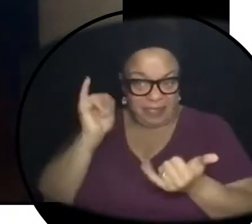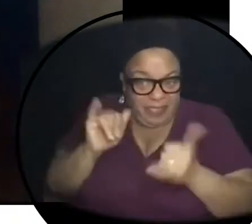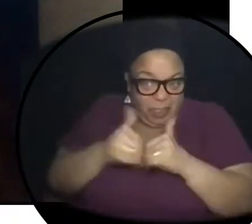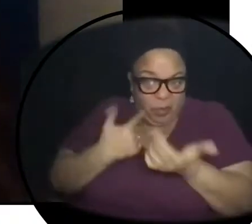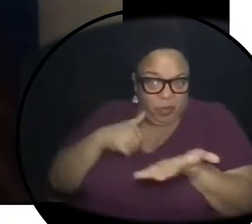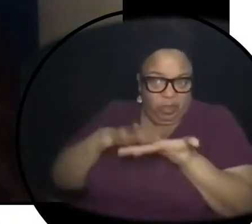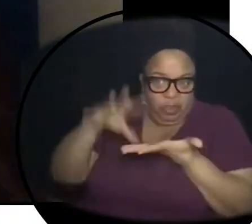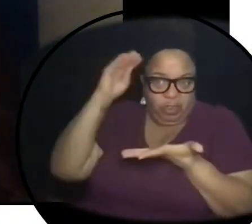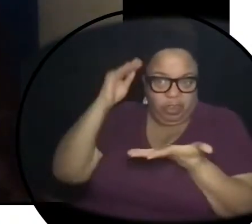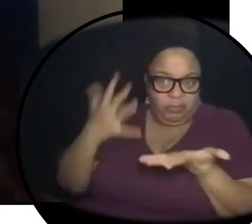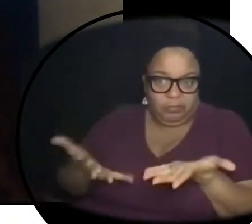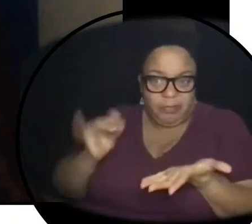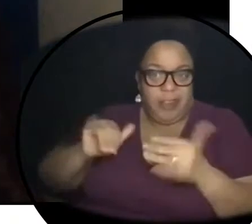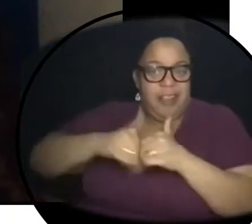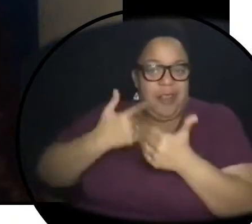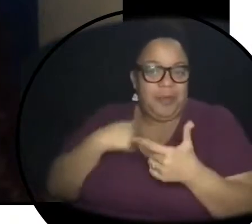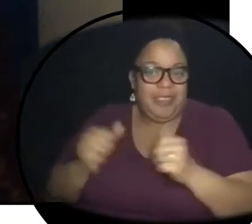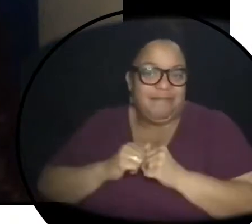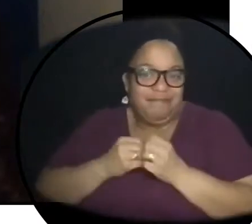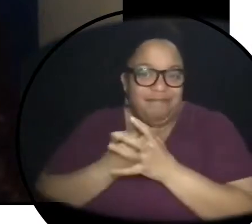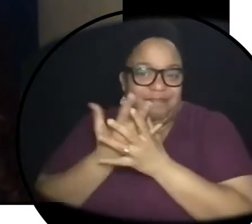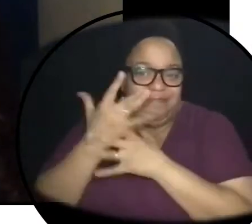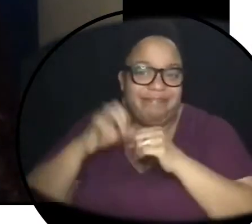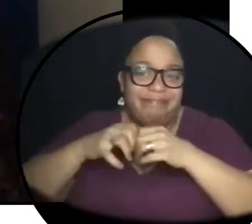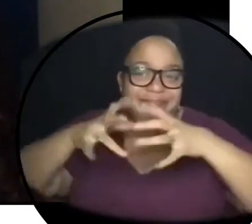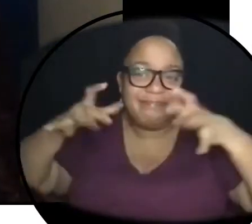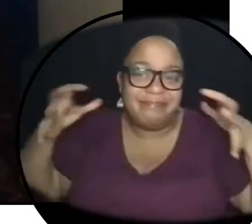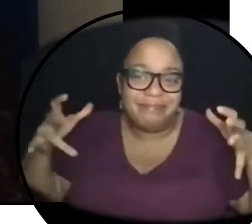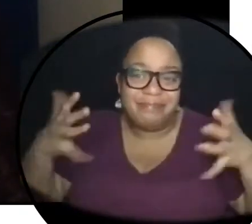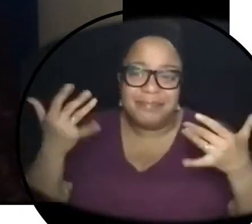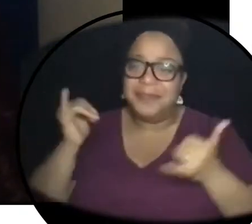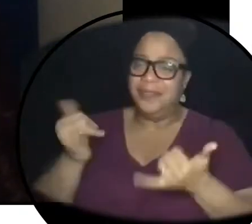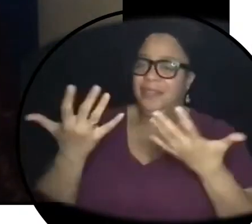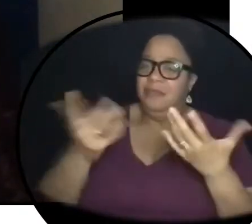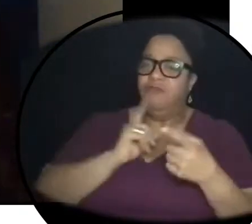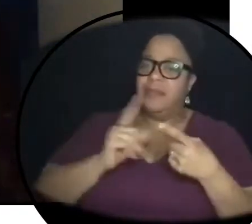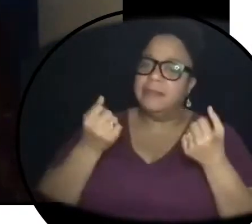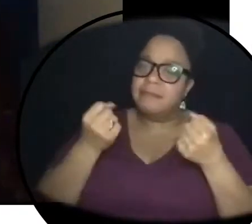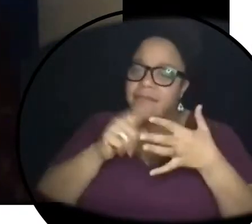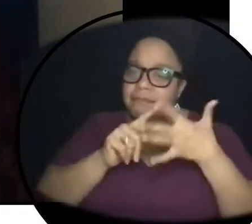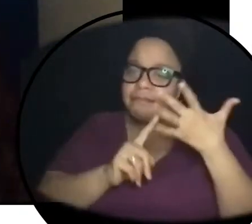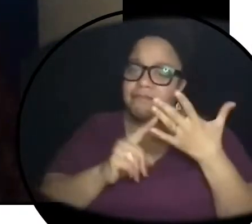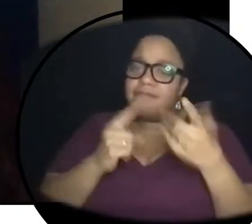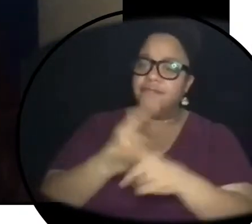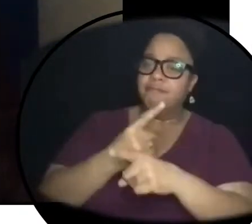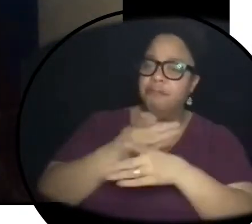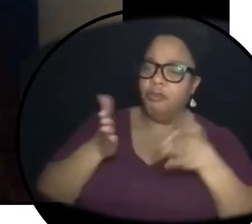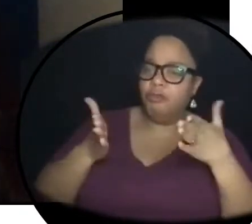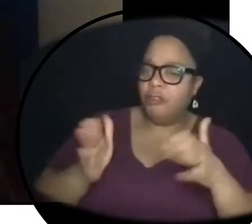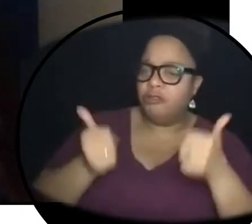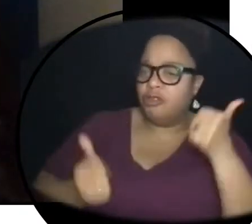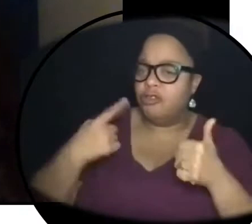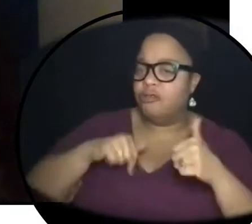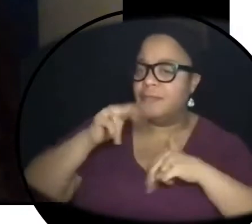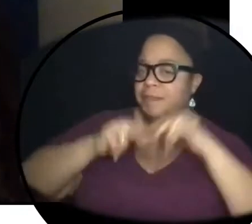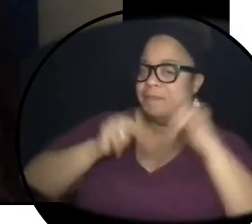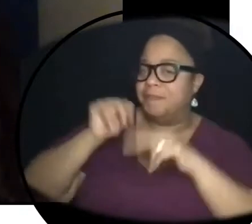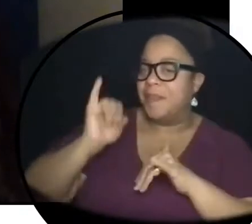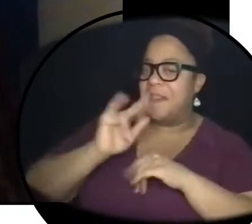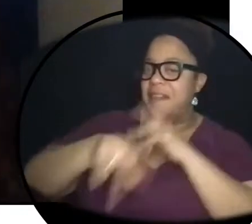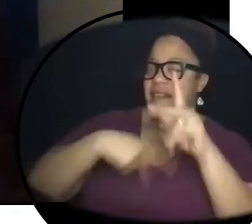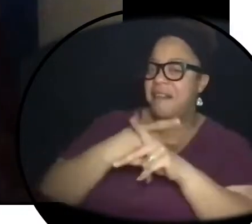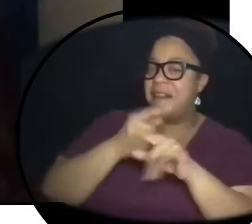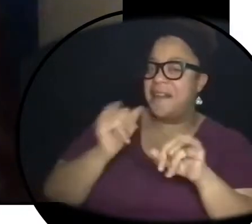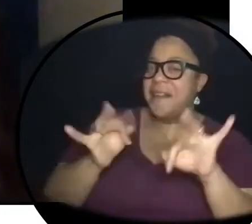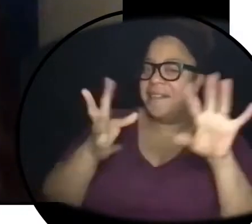then we cannot move forward. It is not taking into account that we're dealing with humans. I'm sitting here with you